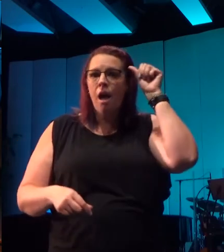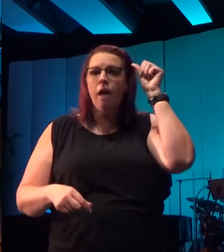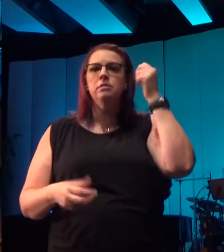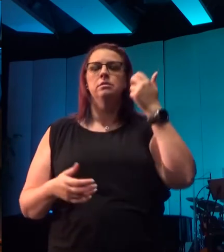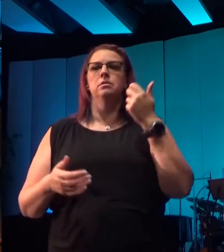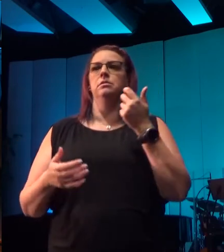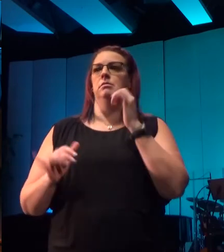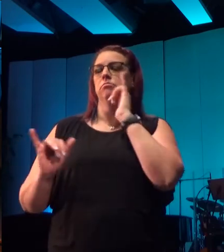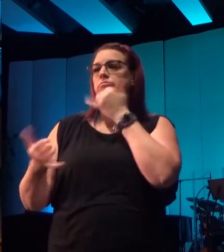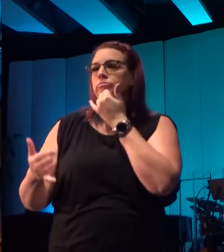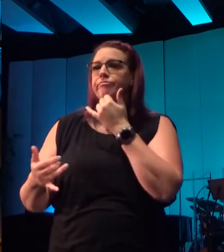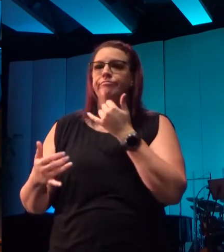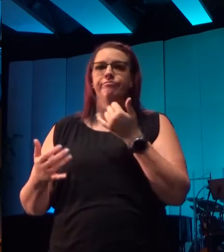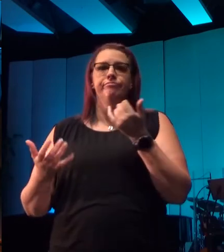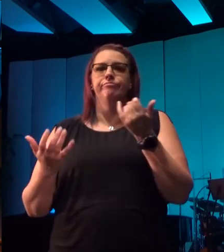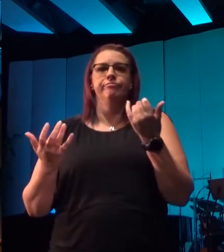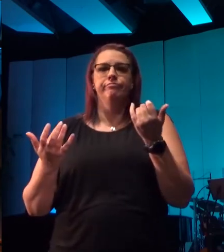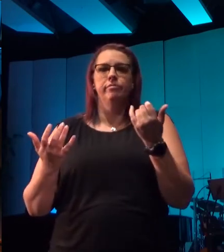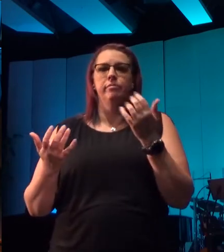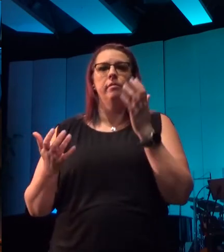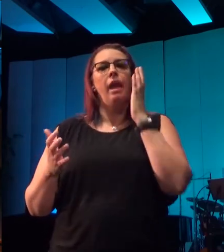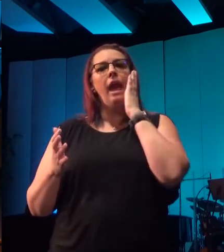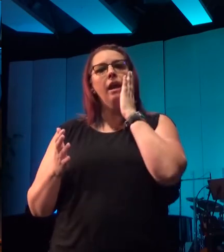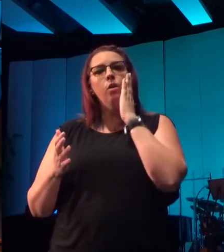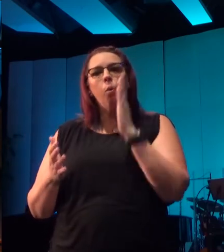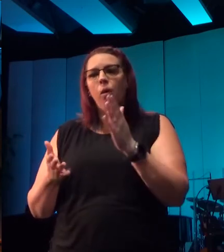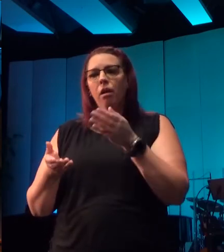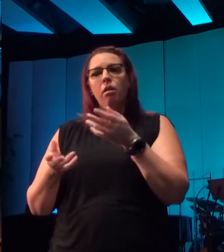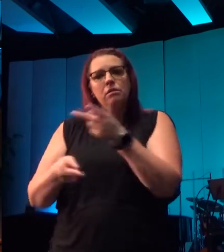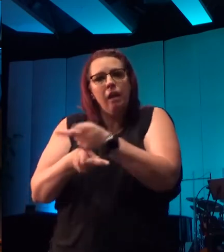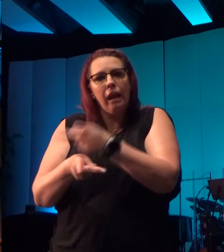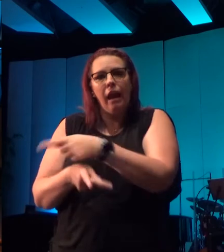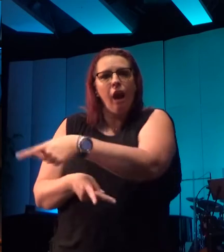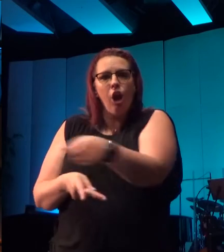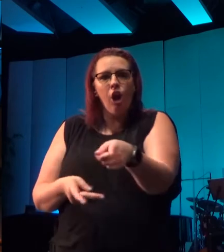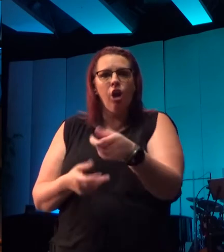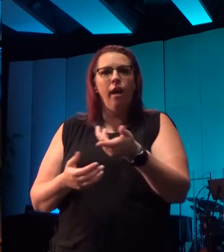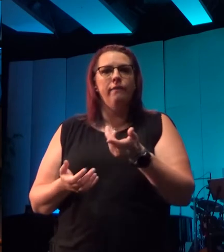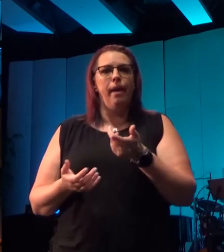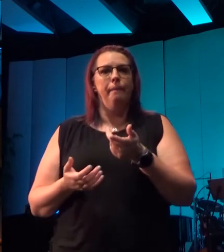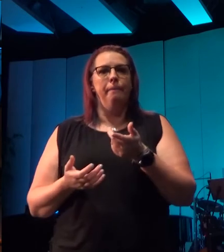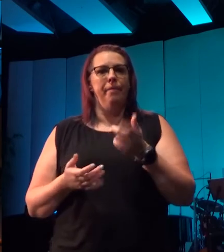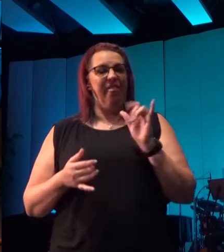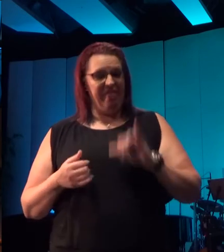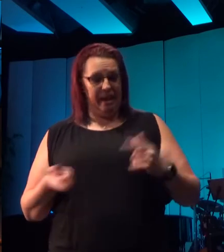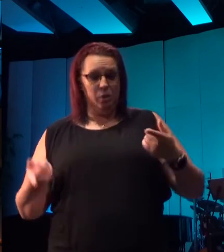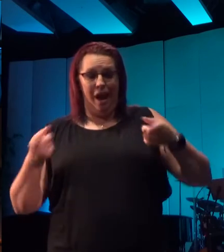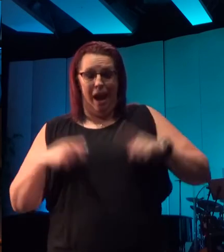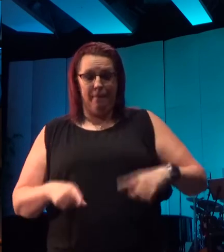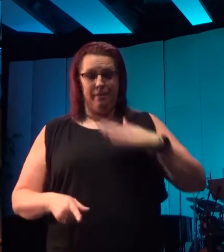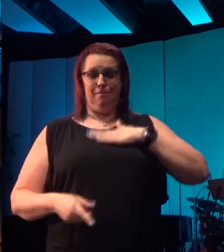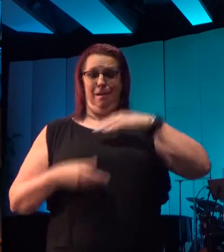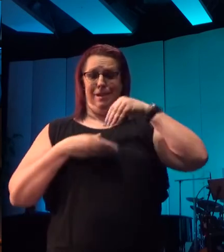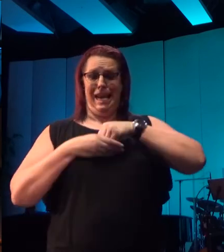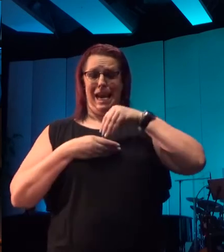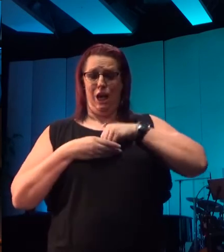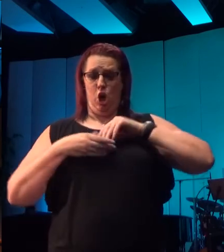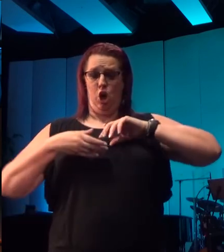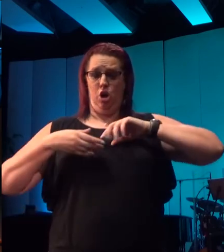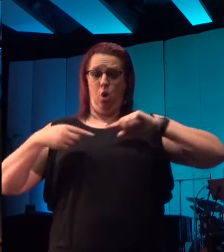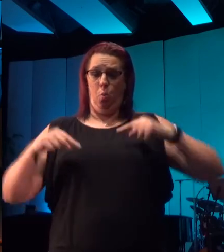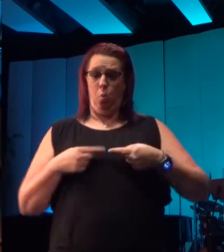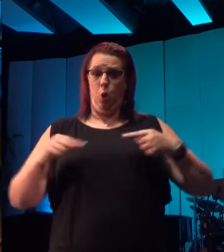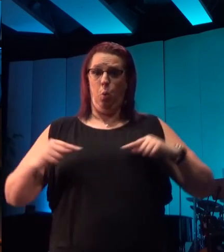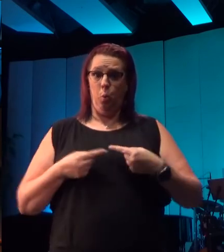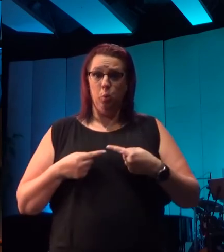balm of healing oil to them. And he said, that's what's happening to me. My inner wounds are being healed. It's